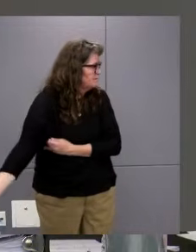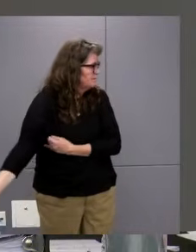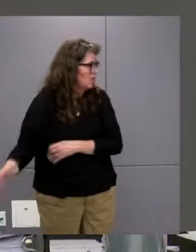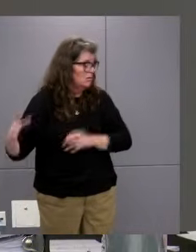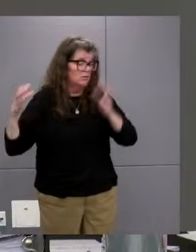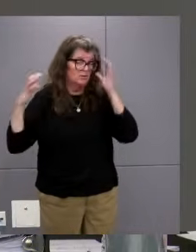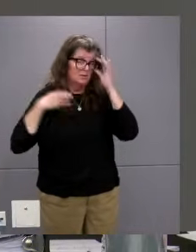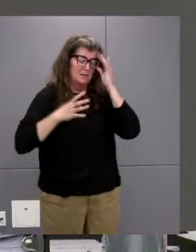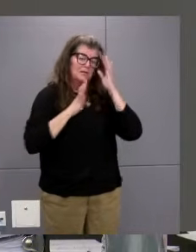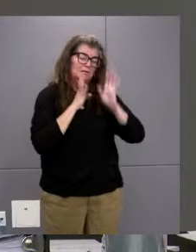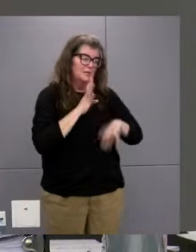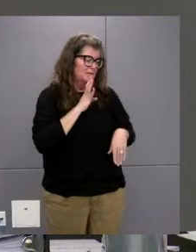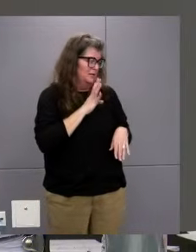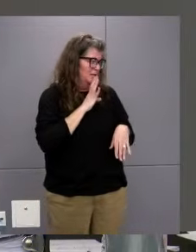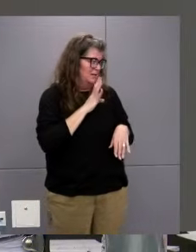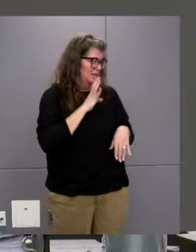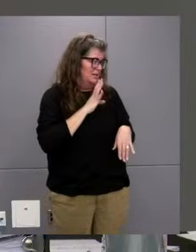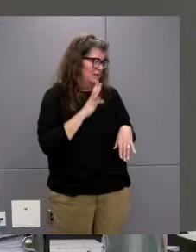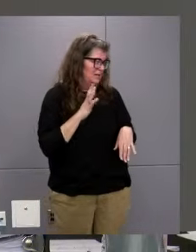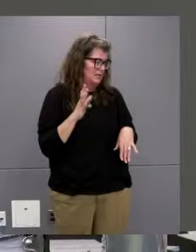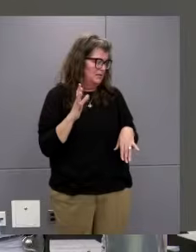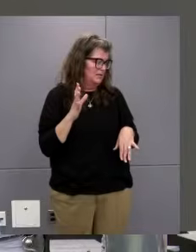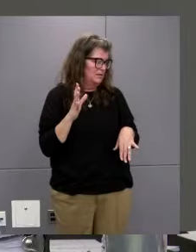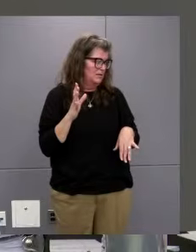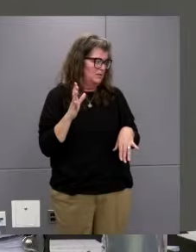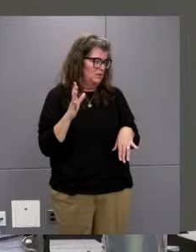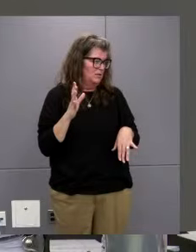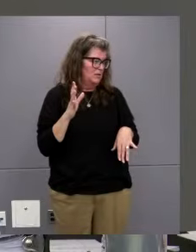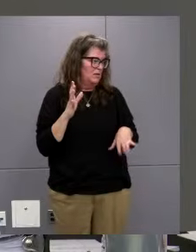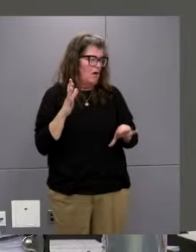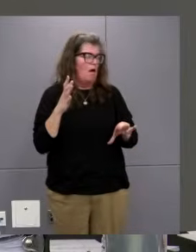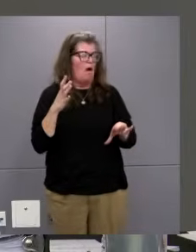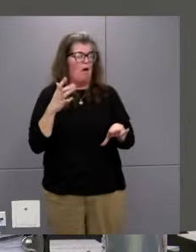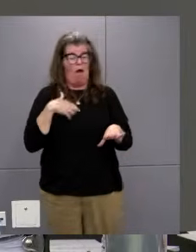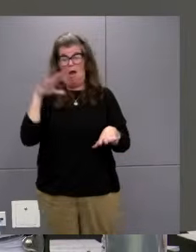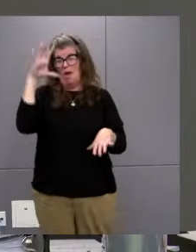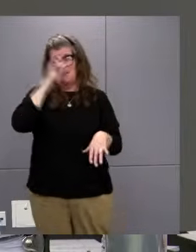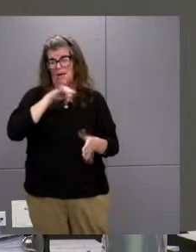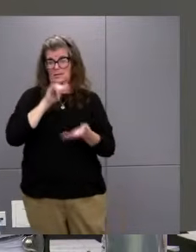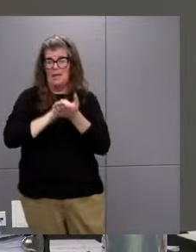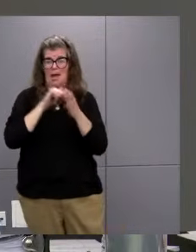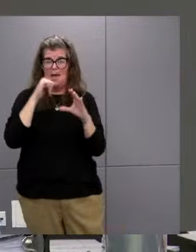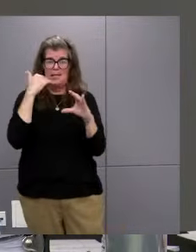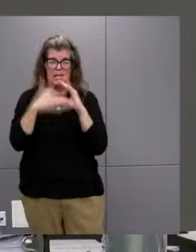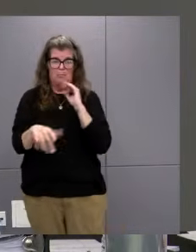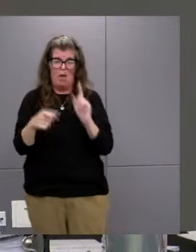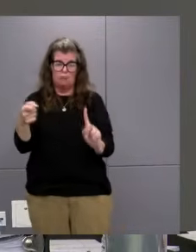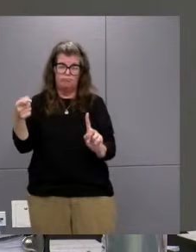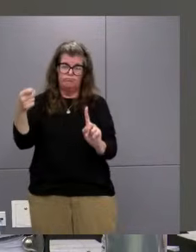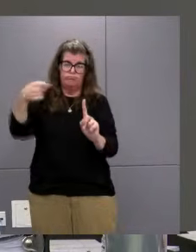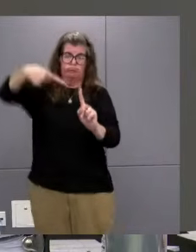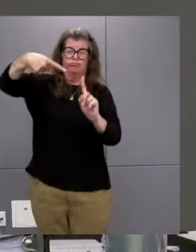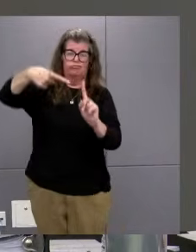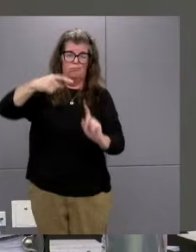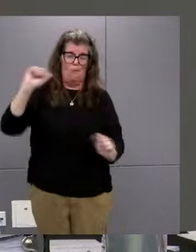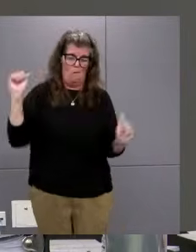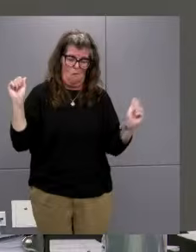granted, I believe that email struck a nerve with everybody. Yeah. All right, so,